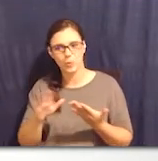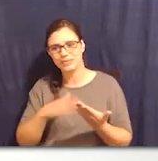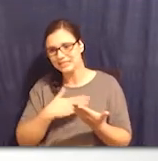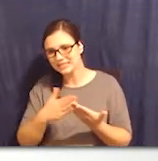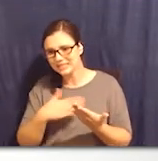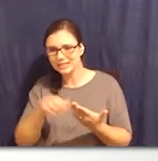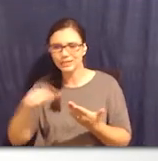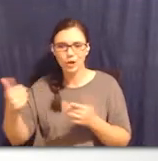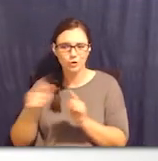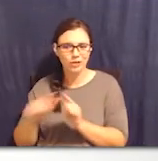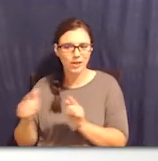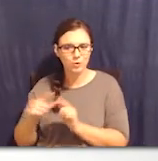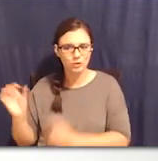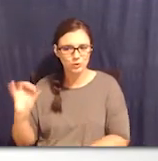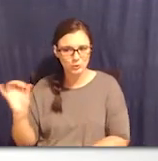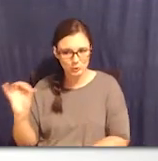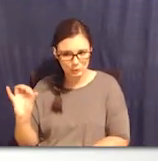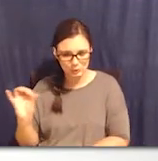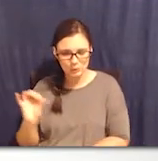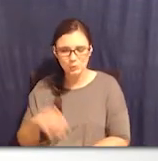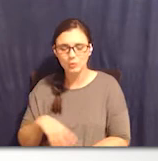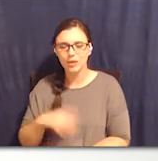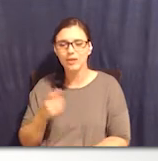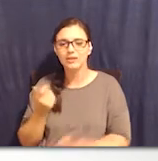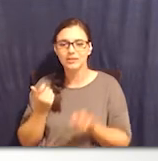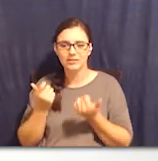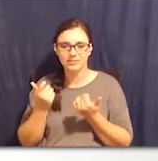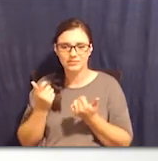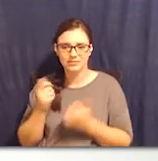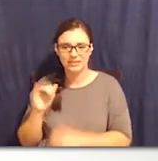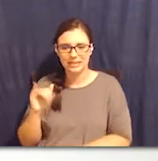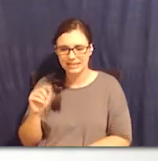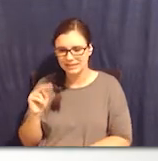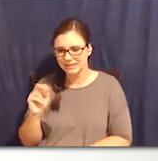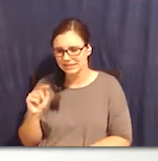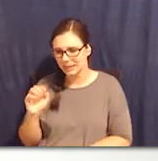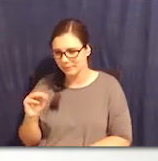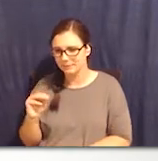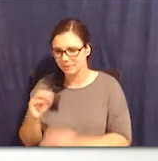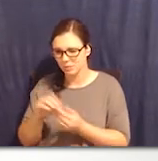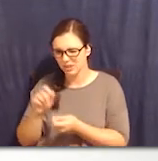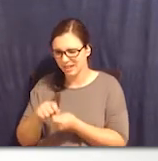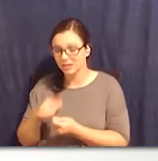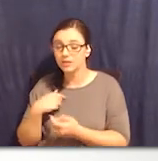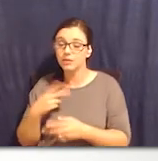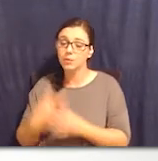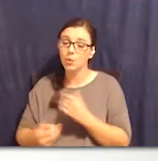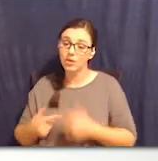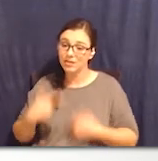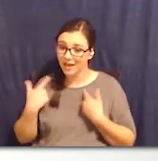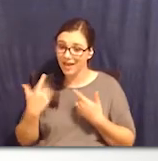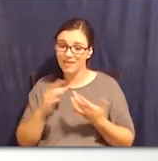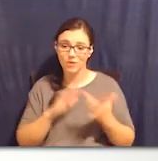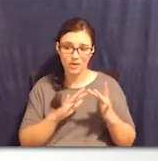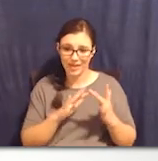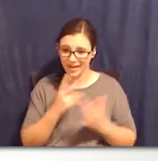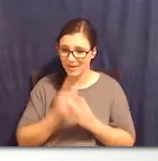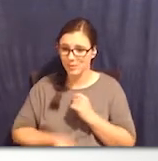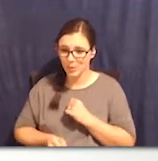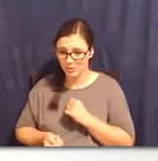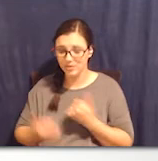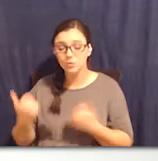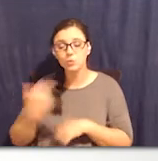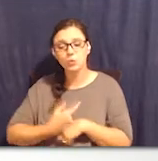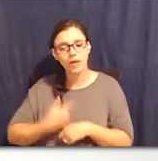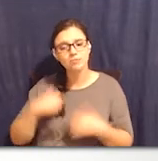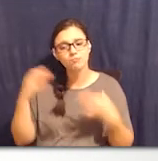the piano and singing in different languages, intend to be more exact, and I do it both